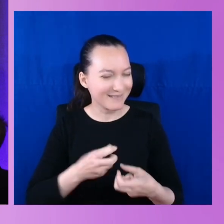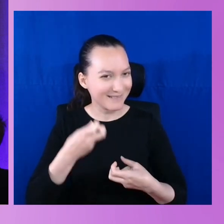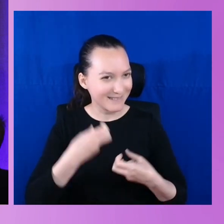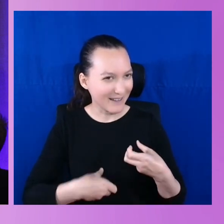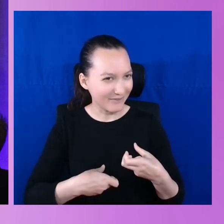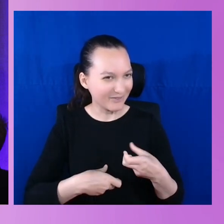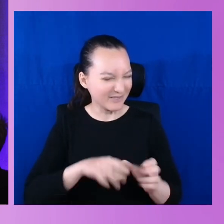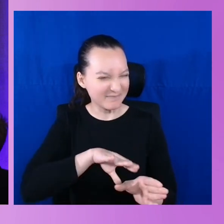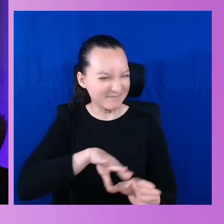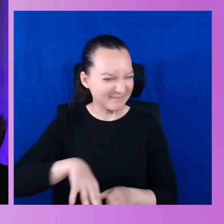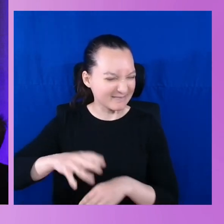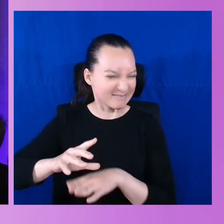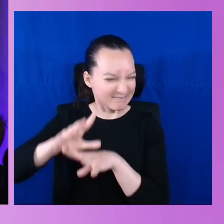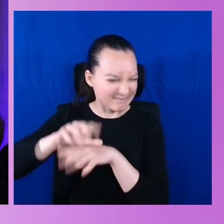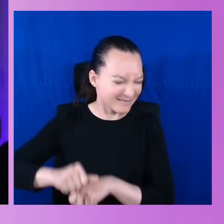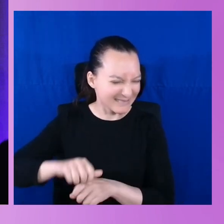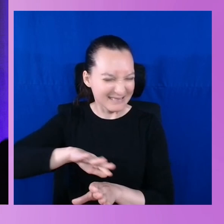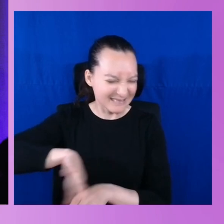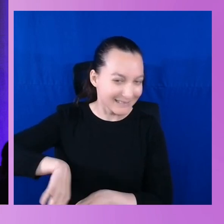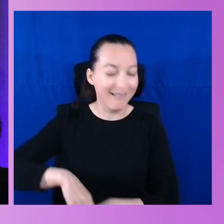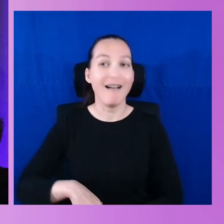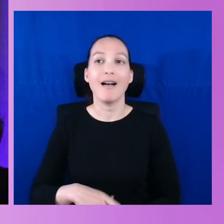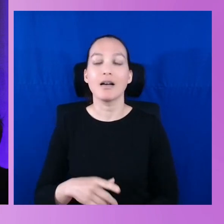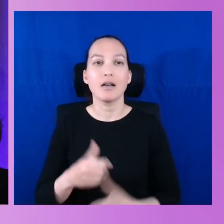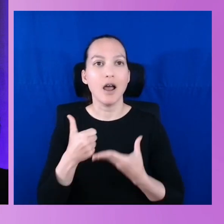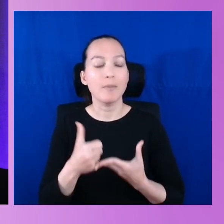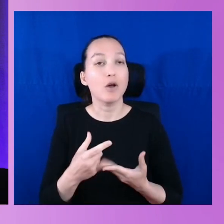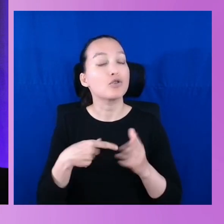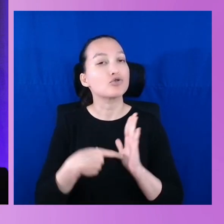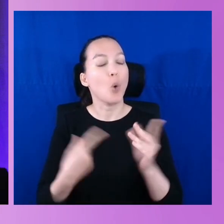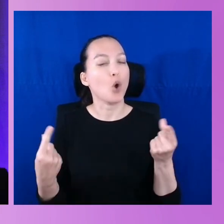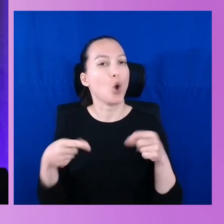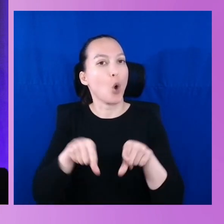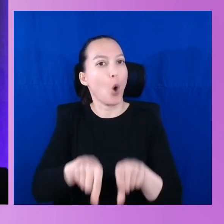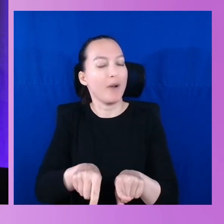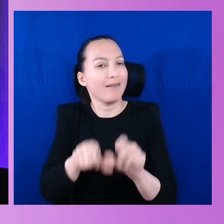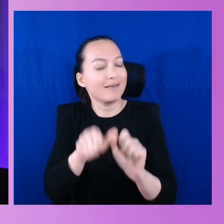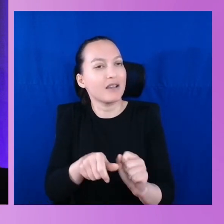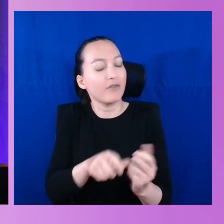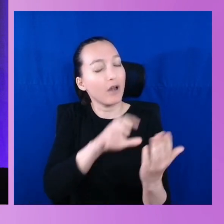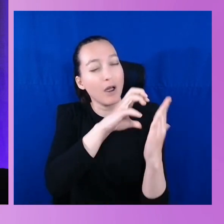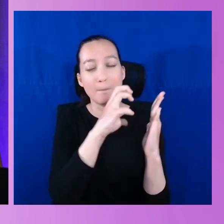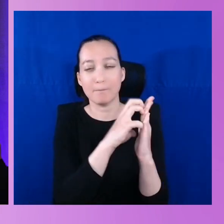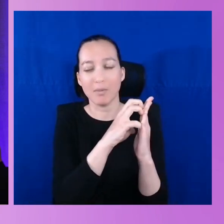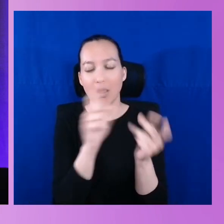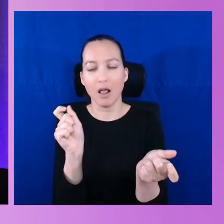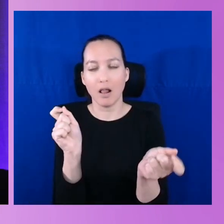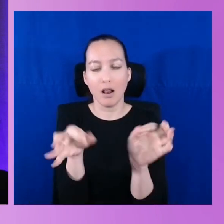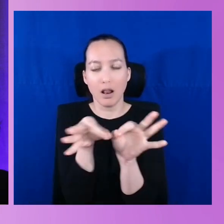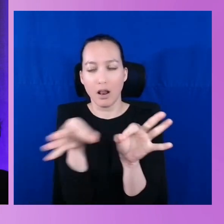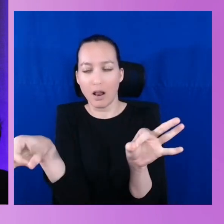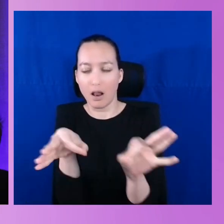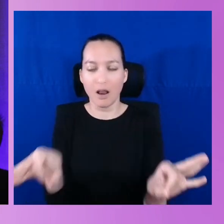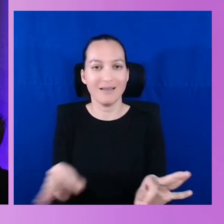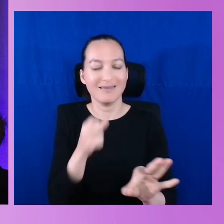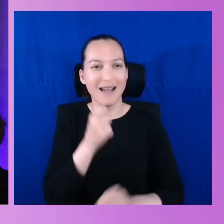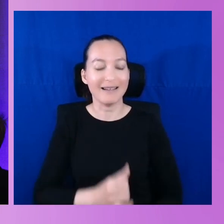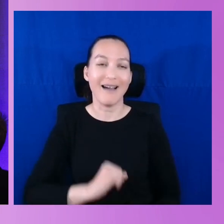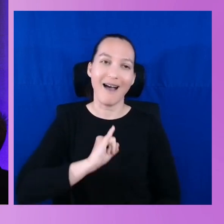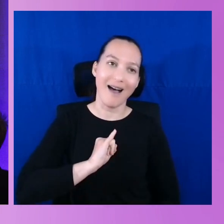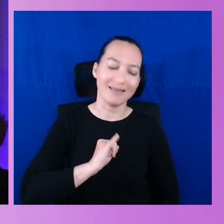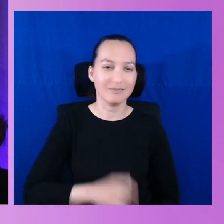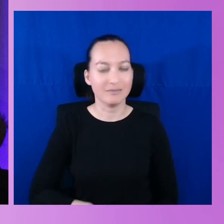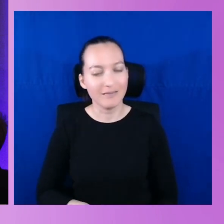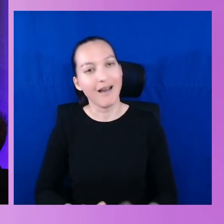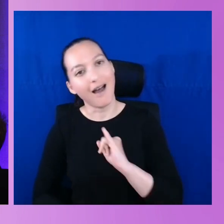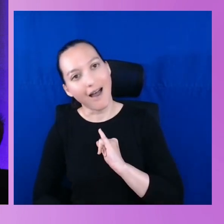so what she does is she help to show him in Copilot how Copilot can rewrite that paragraph without the use of I to start every